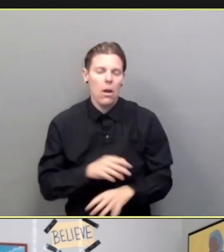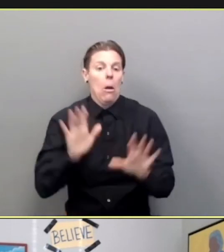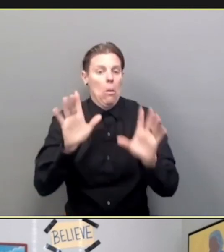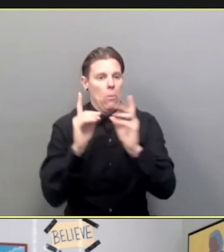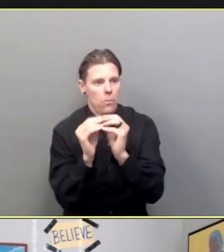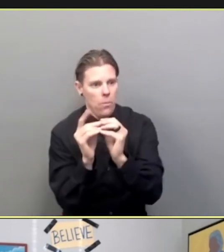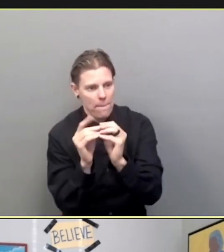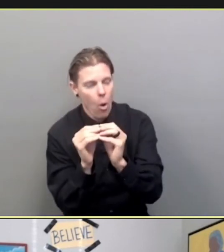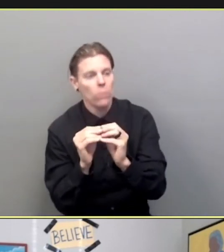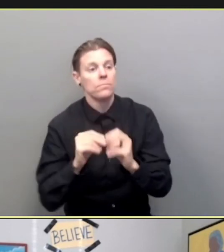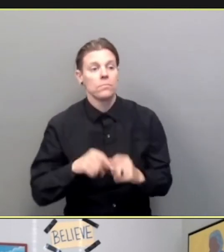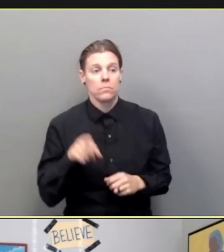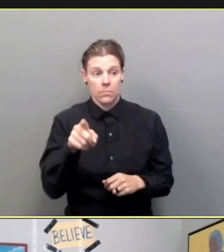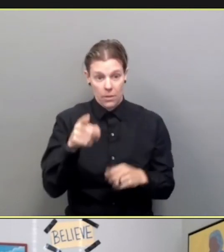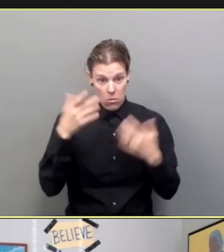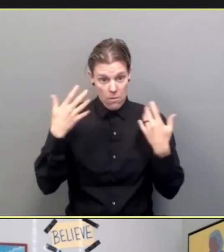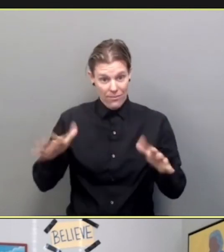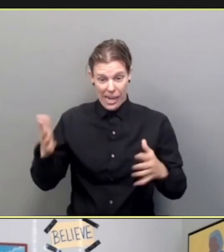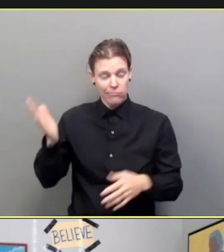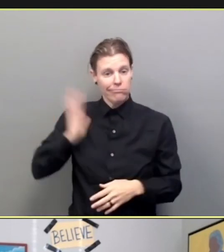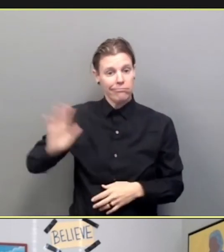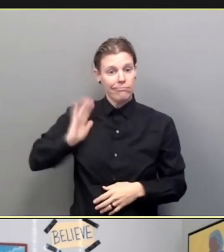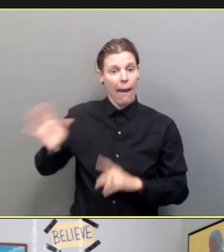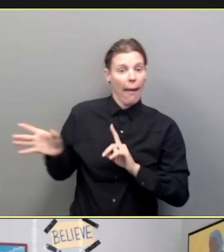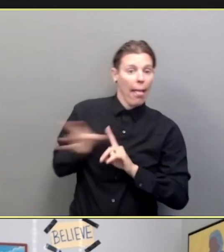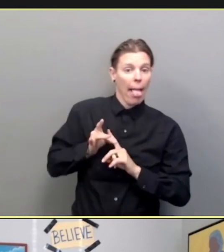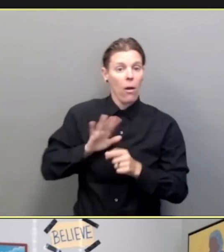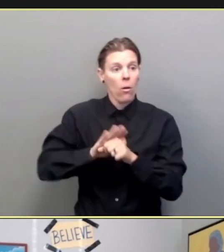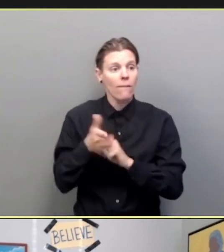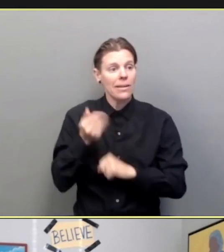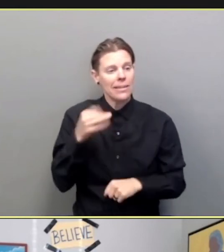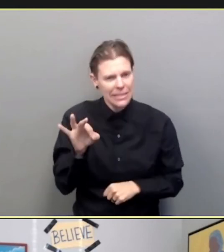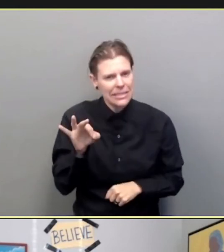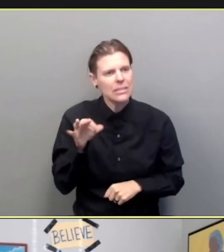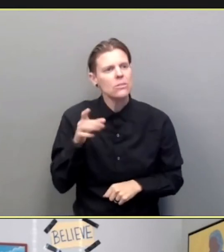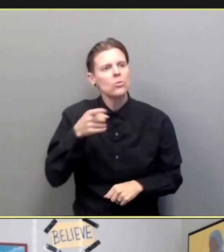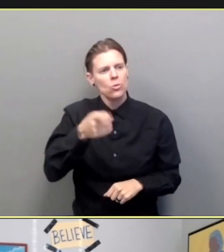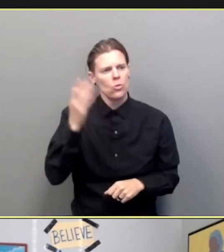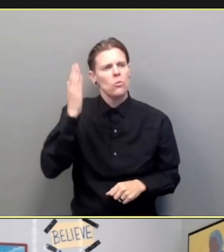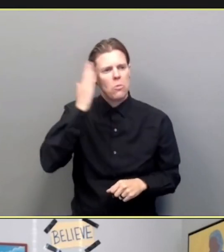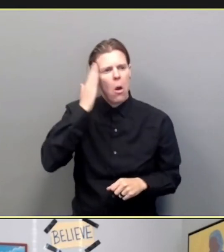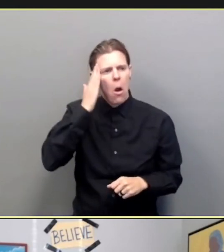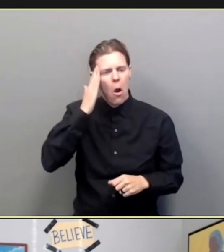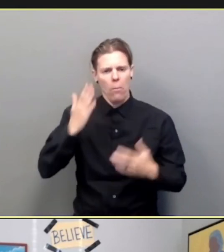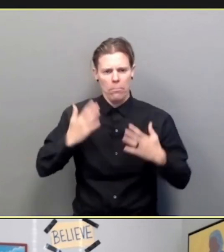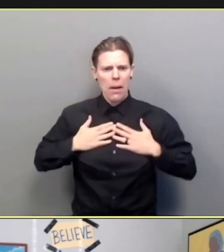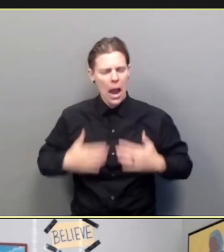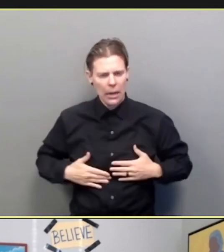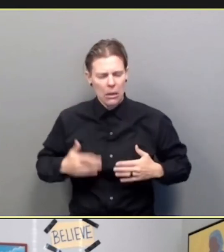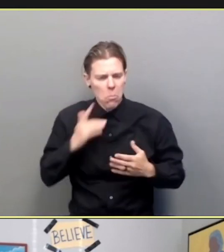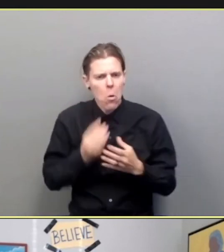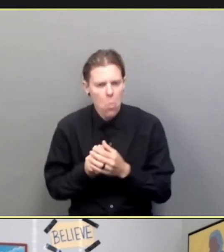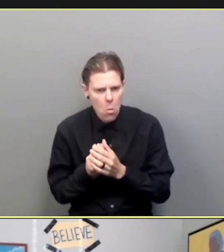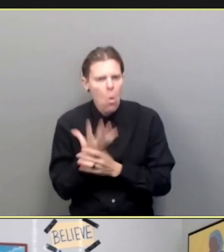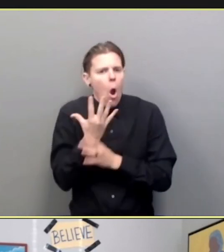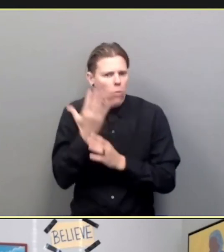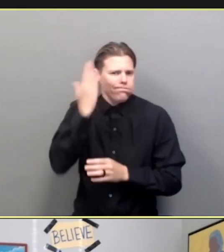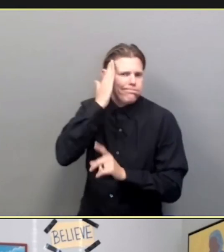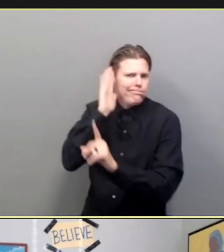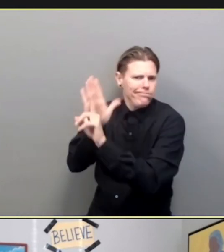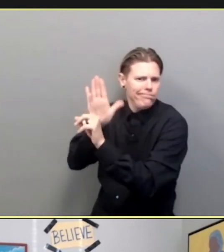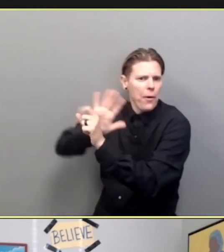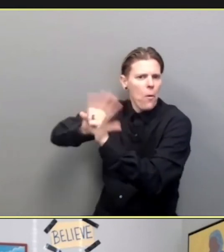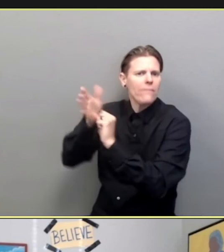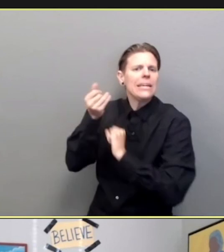we do know that you have some natural level of immunity for a certain length of time. What we don't know is that,